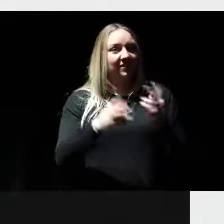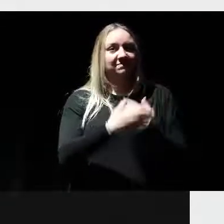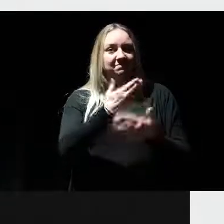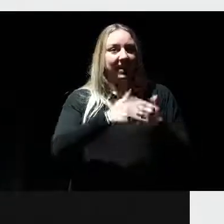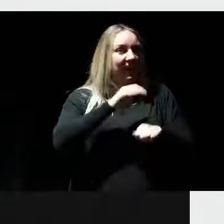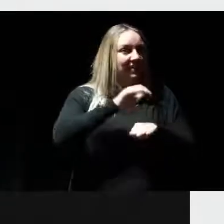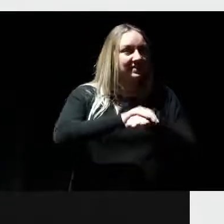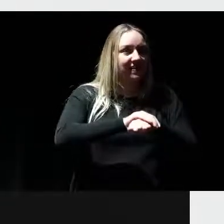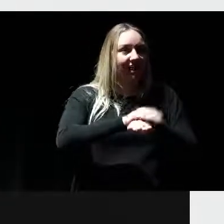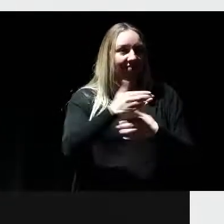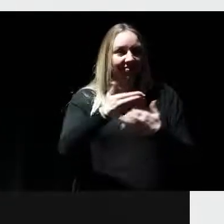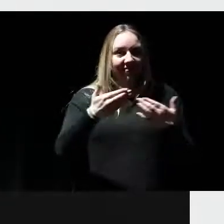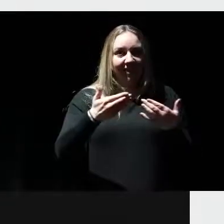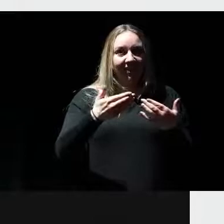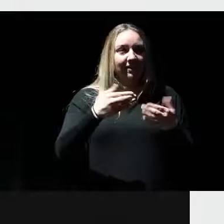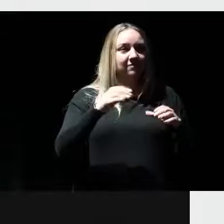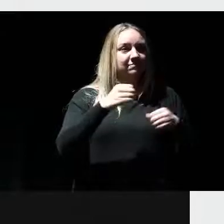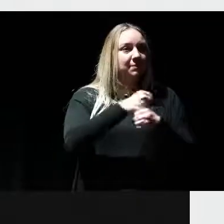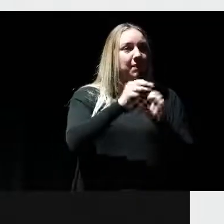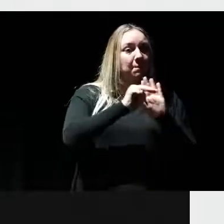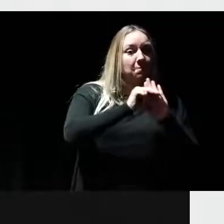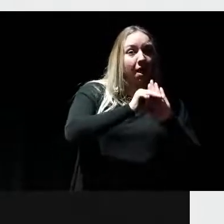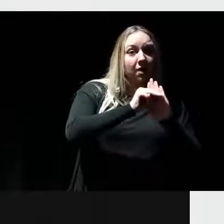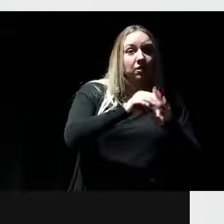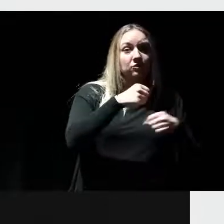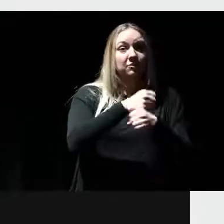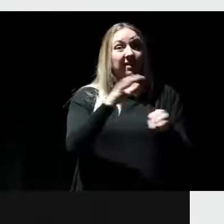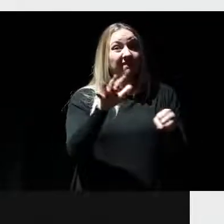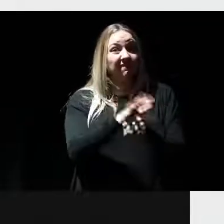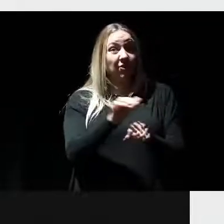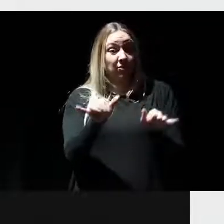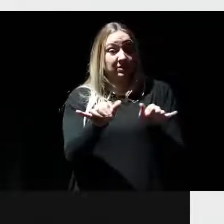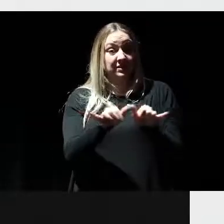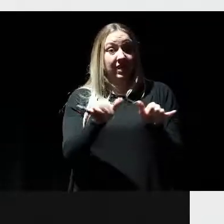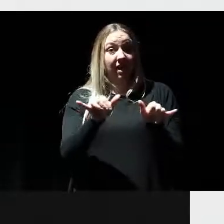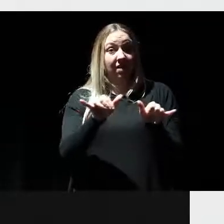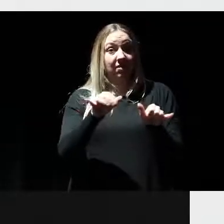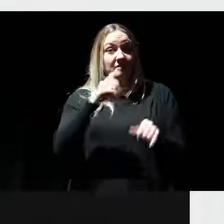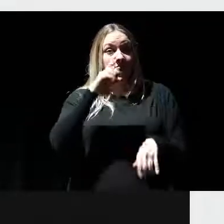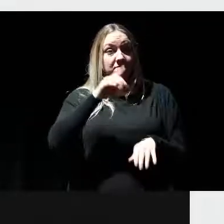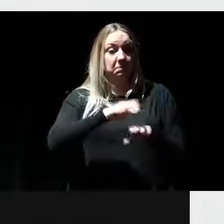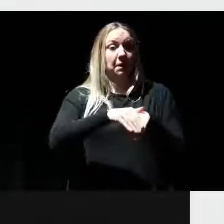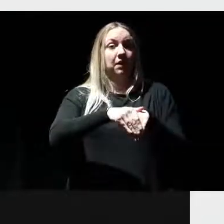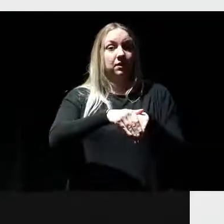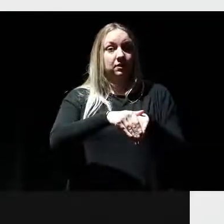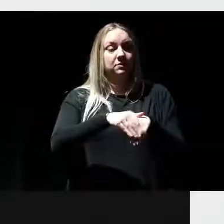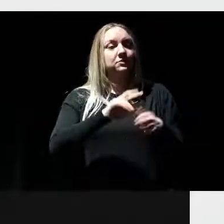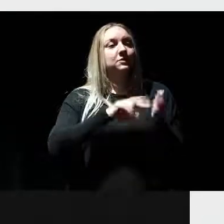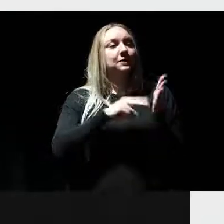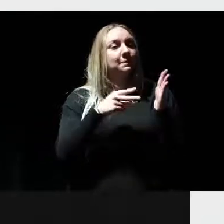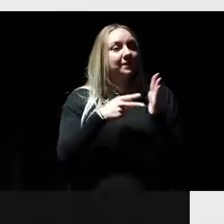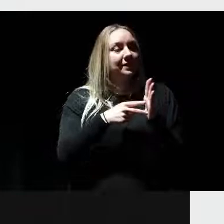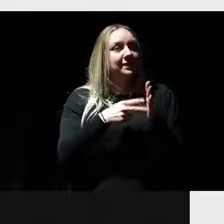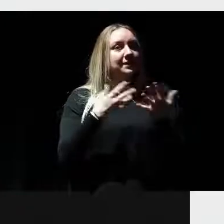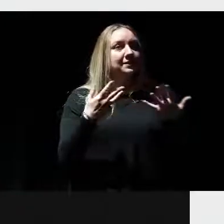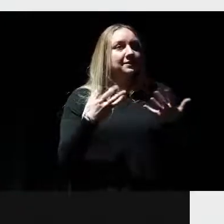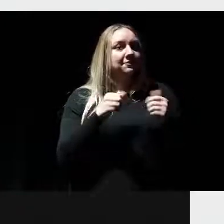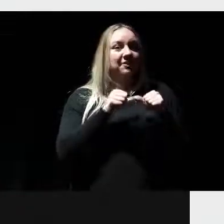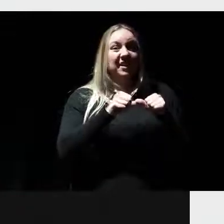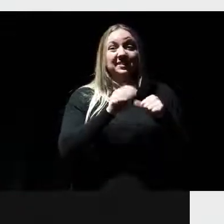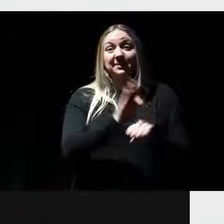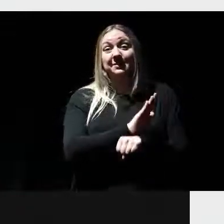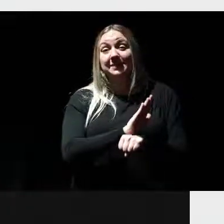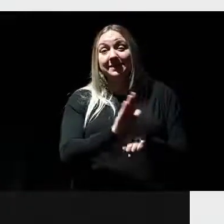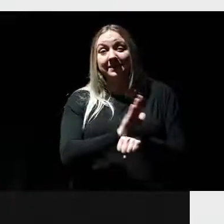office. We make a lot of full-scale mock-ups. There's a constant activity that you might expect in, for